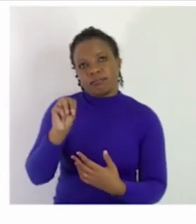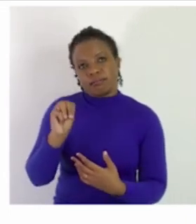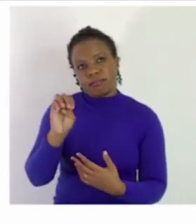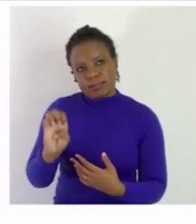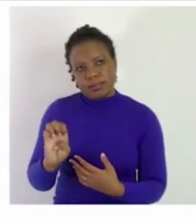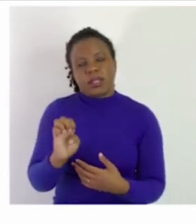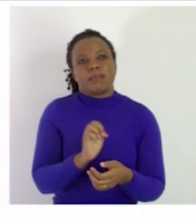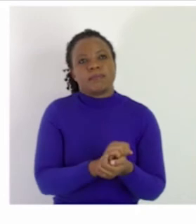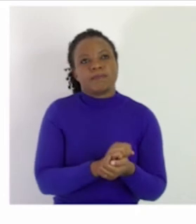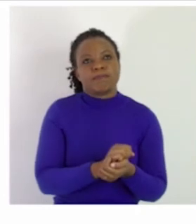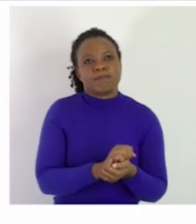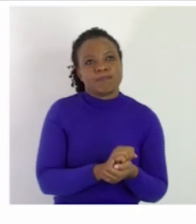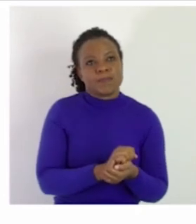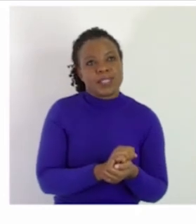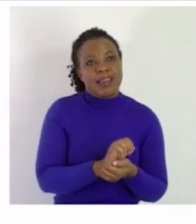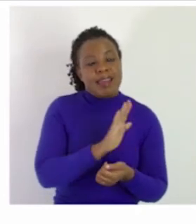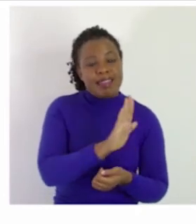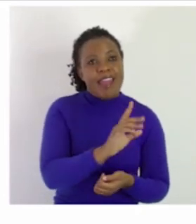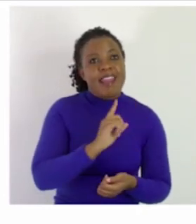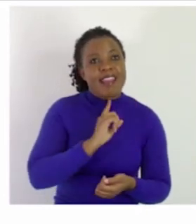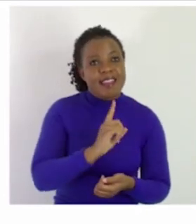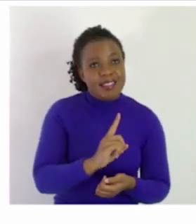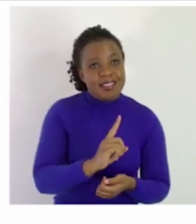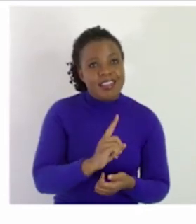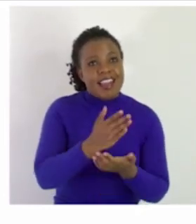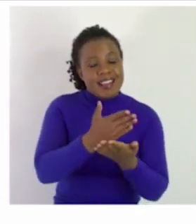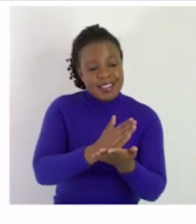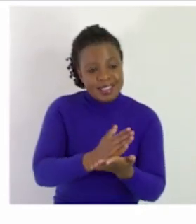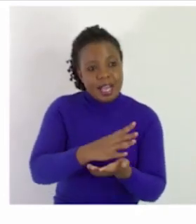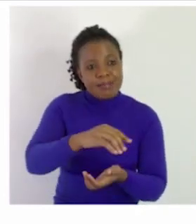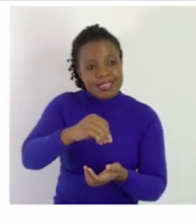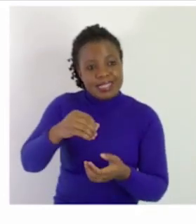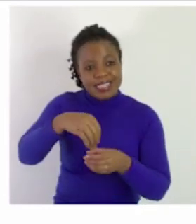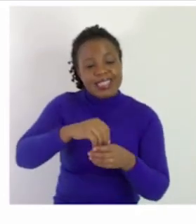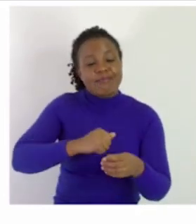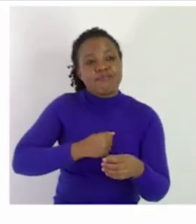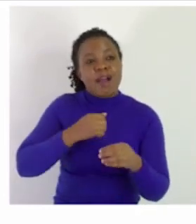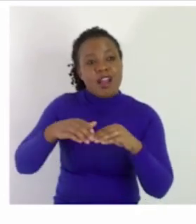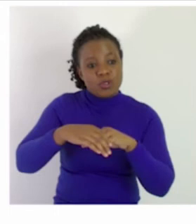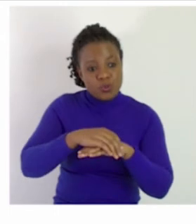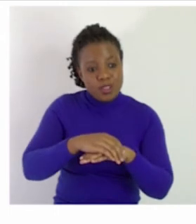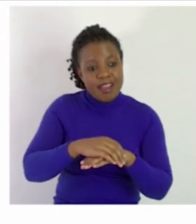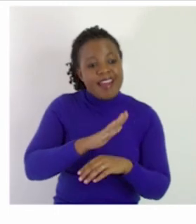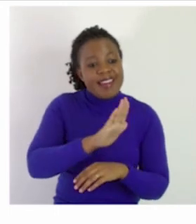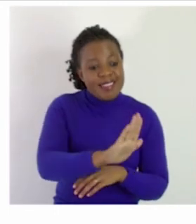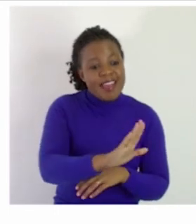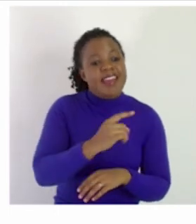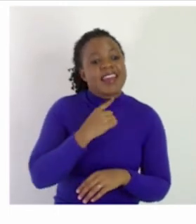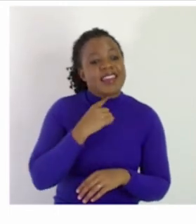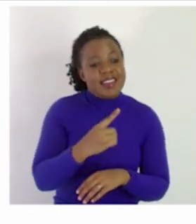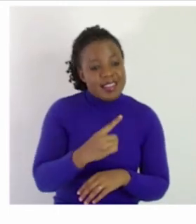There is some sand in my shoe. There is some sand in